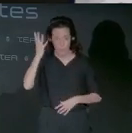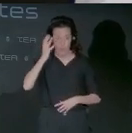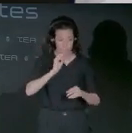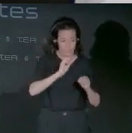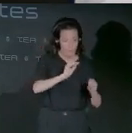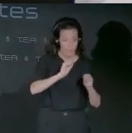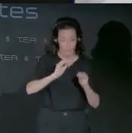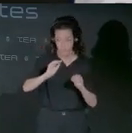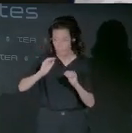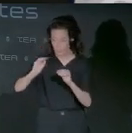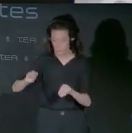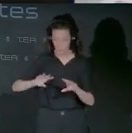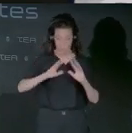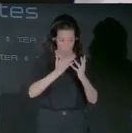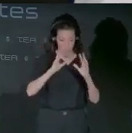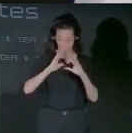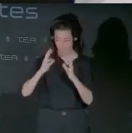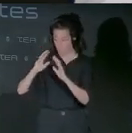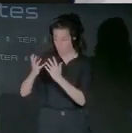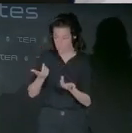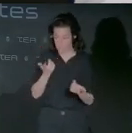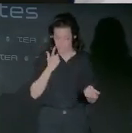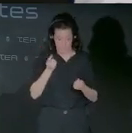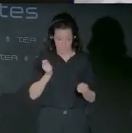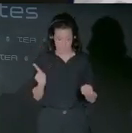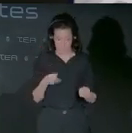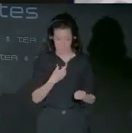we're 16-year-olds and we want to play games with our friends.